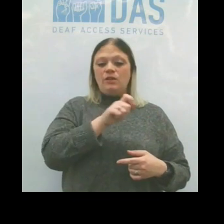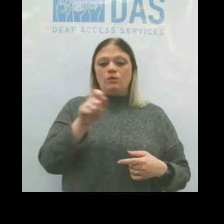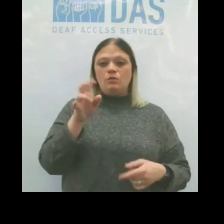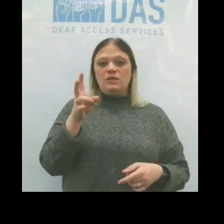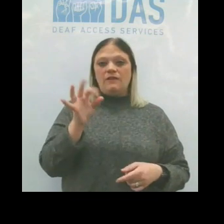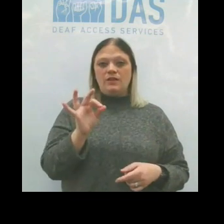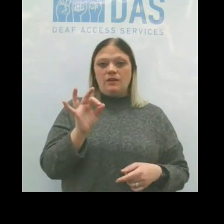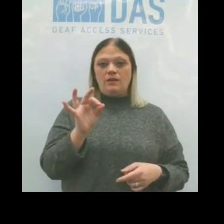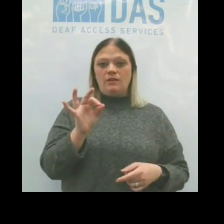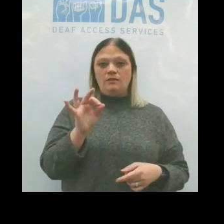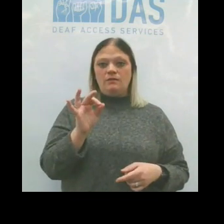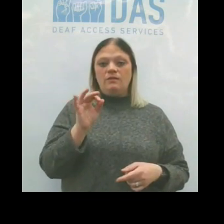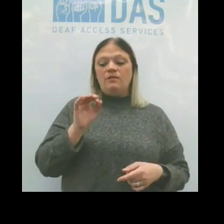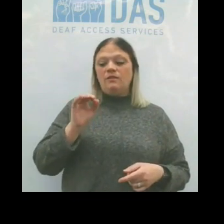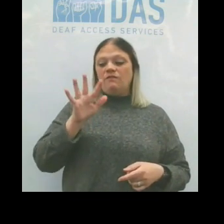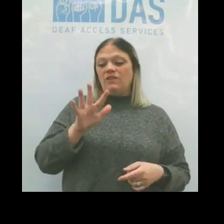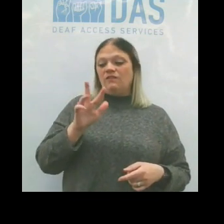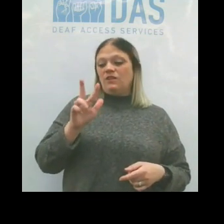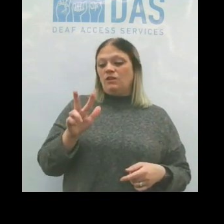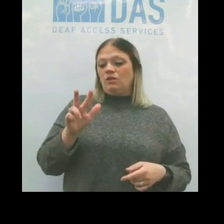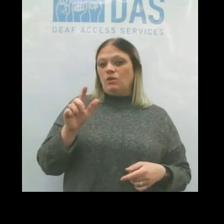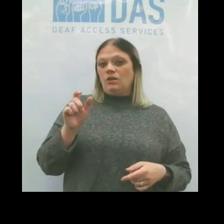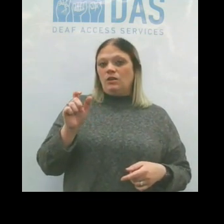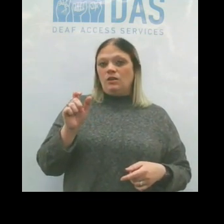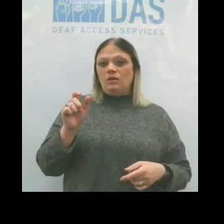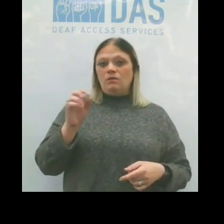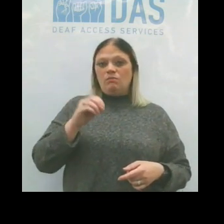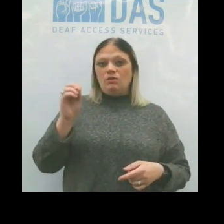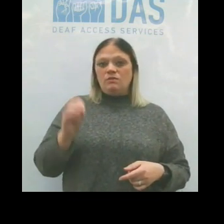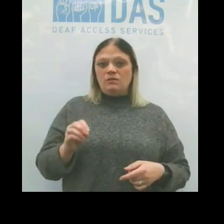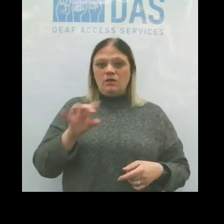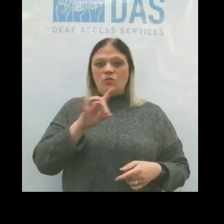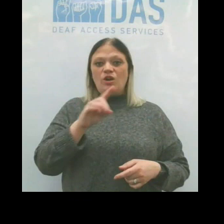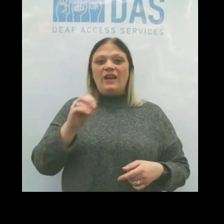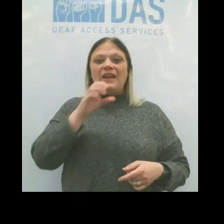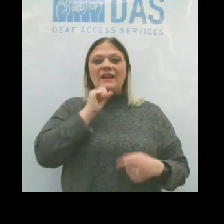and 53.5% were 80 and above. And as you can see, those two